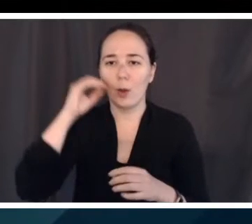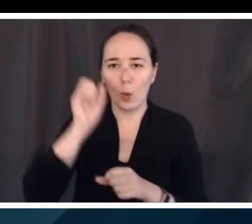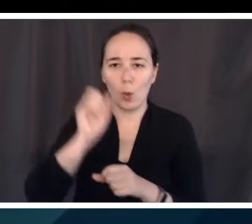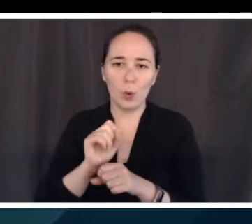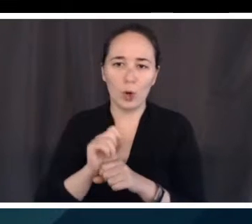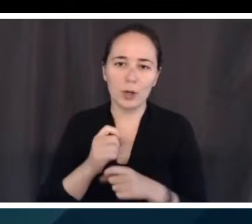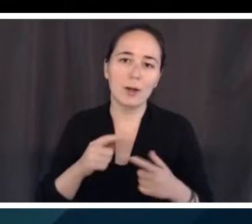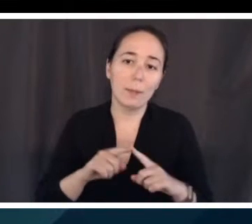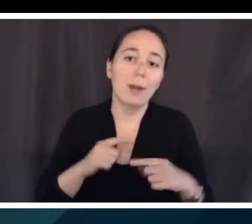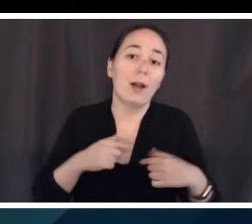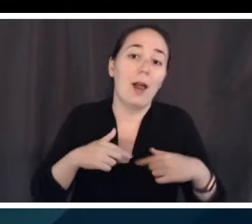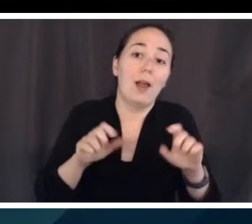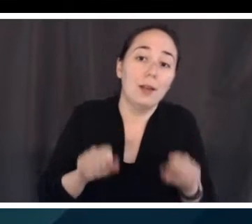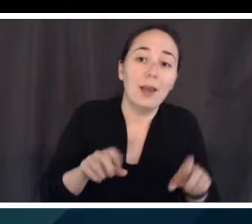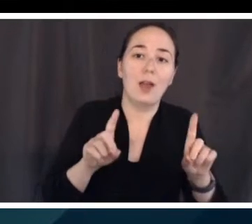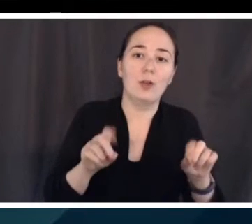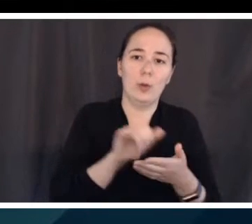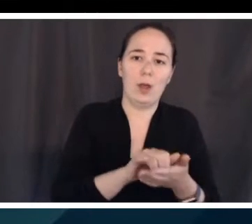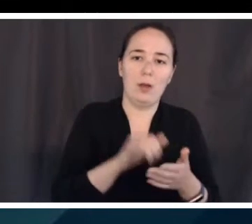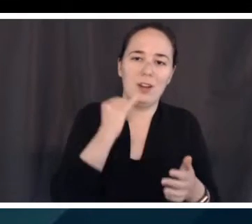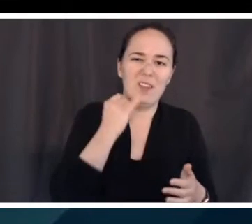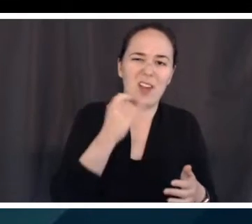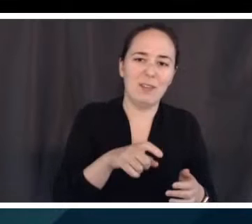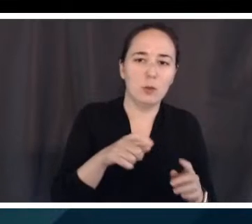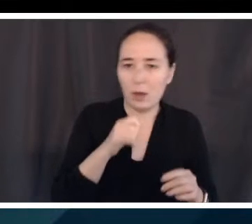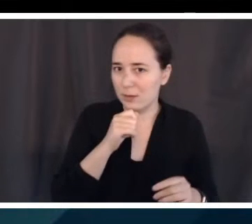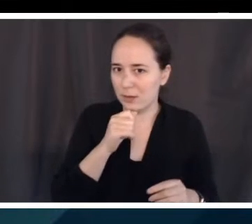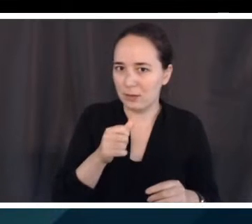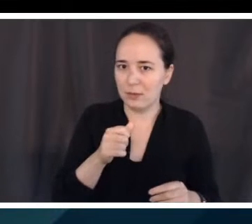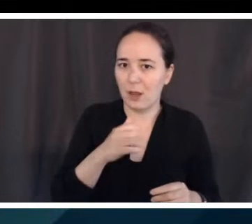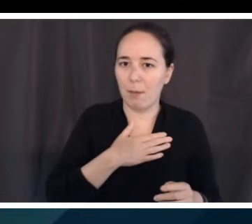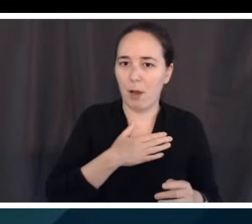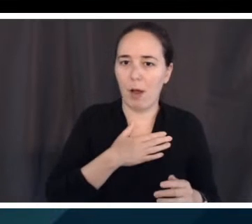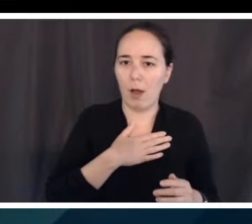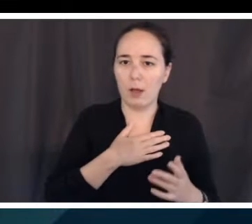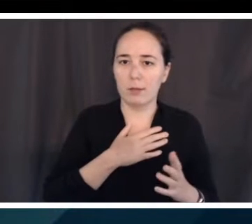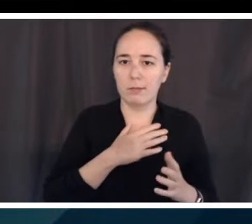if I have to. I'm not the greatest at it, but